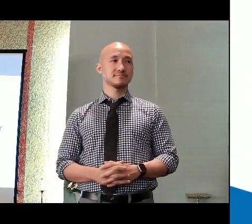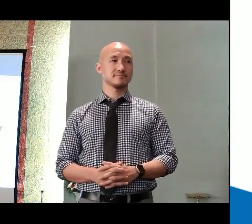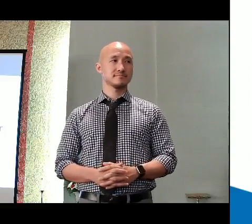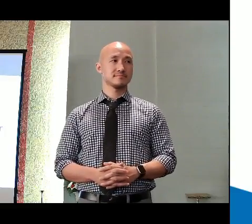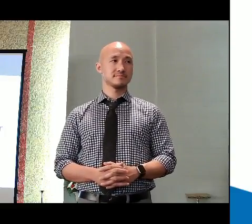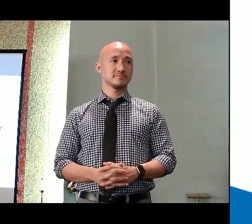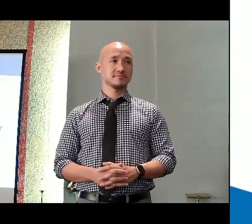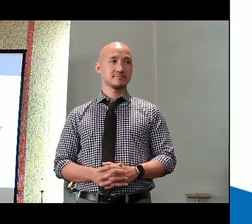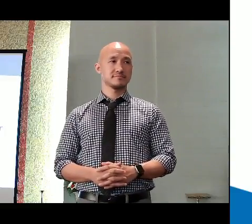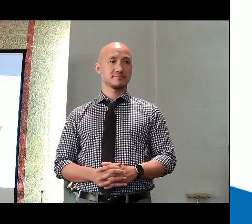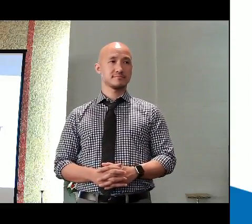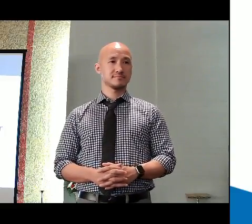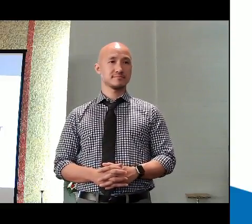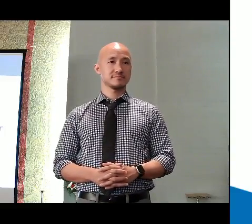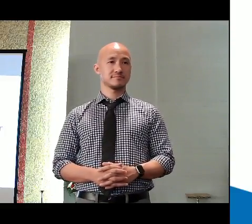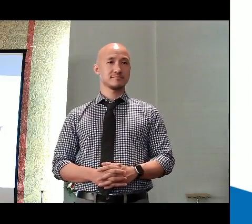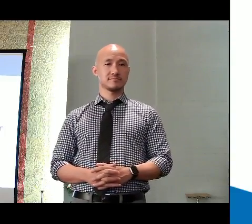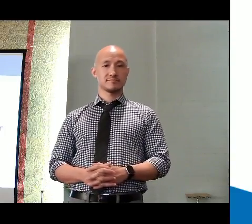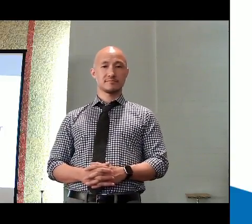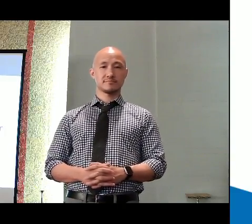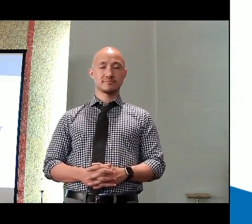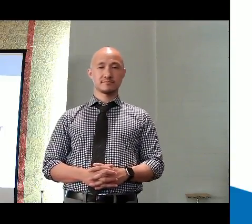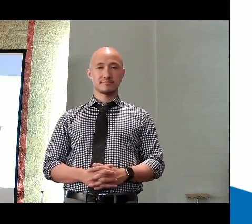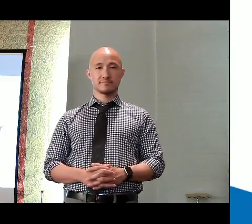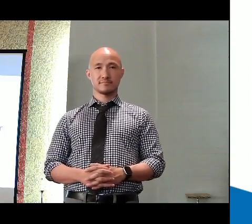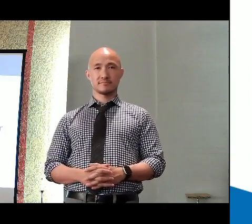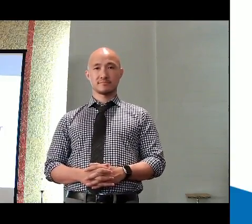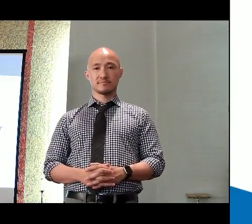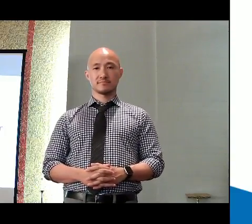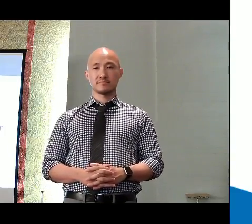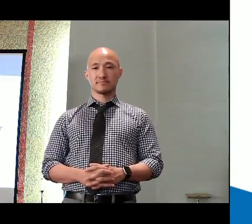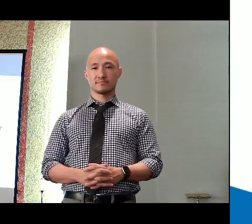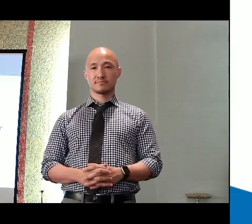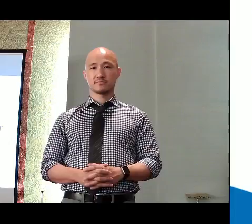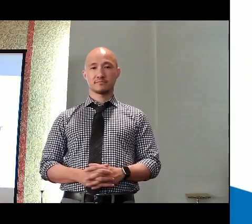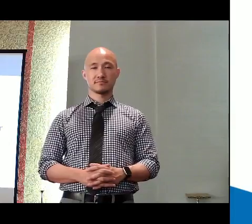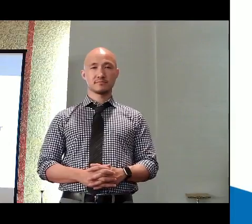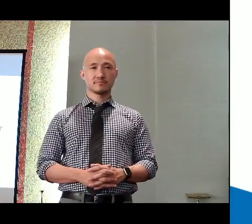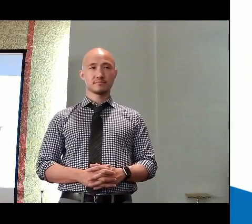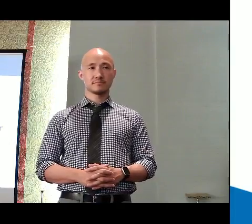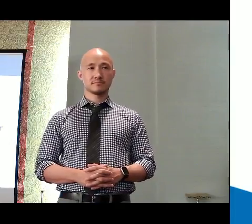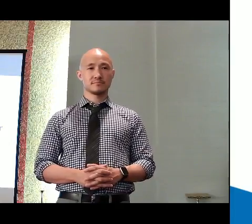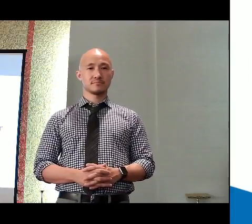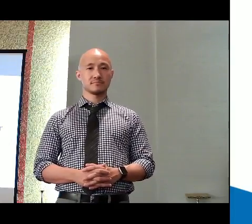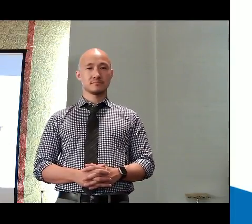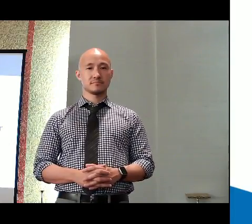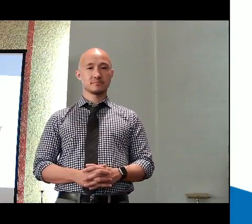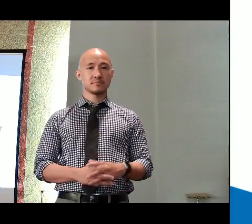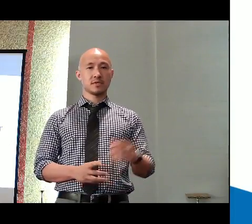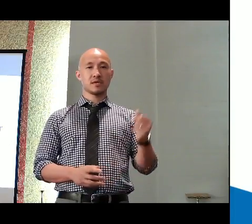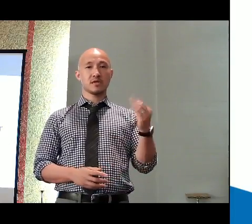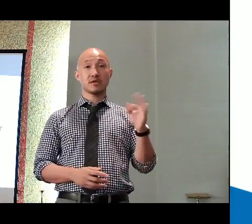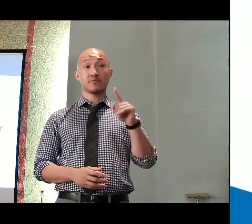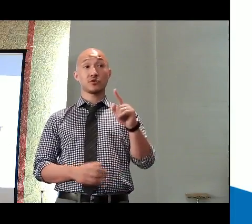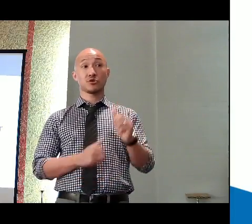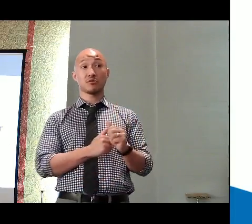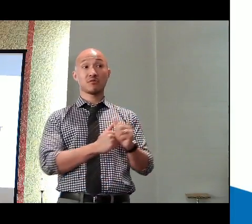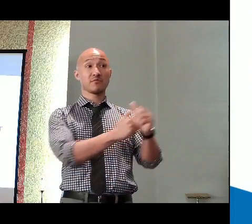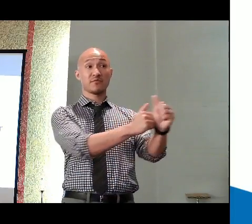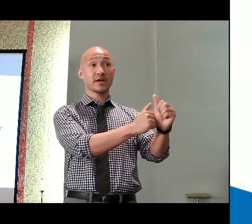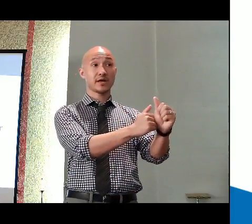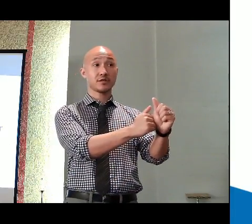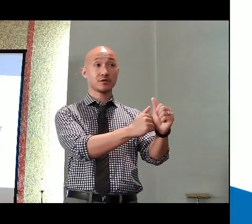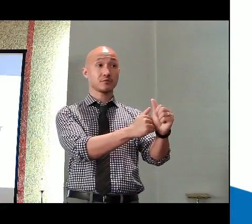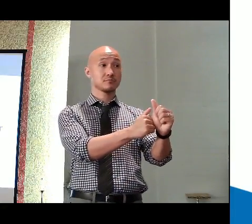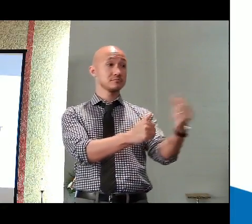spiritual principle across the board. Anyone under a figurehead is vulnerable to that head.